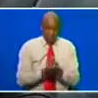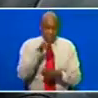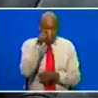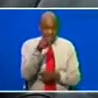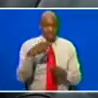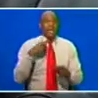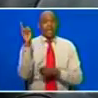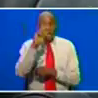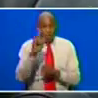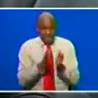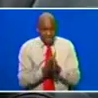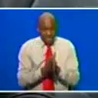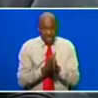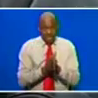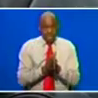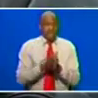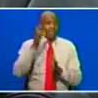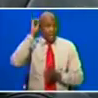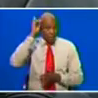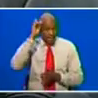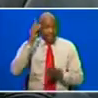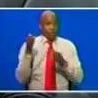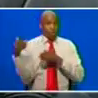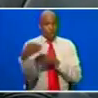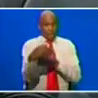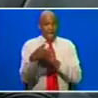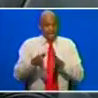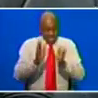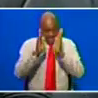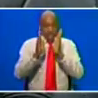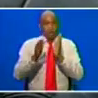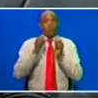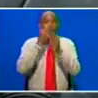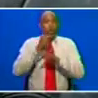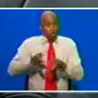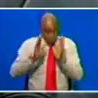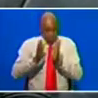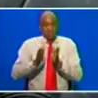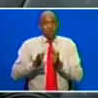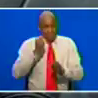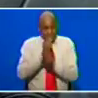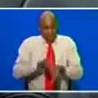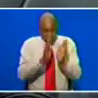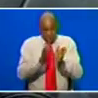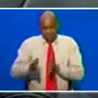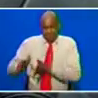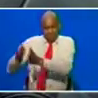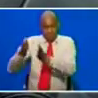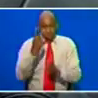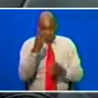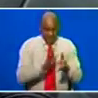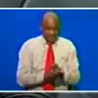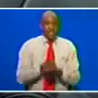the Nairobi Dagoretti corner section of the Ngong Road. Mm-hmm. This is a grant to